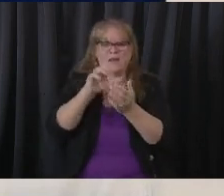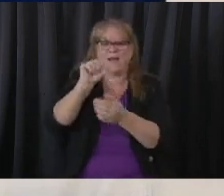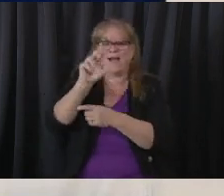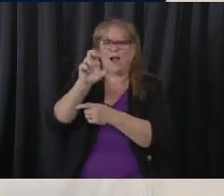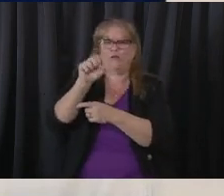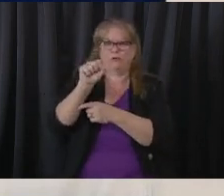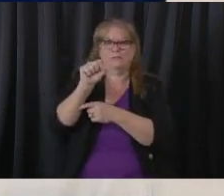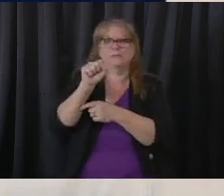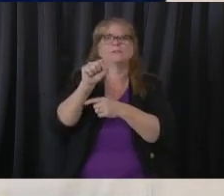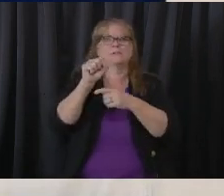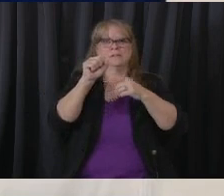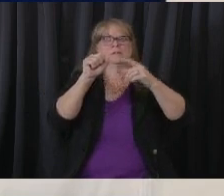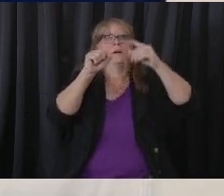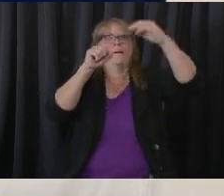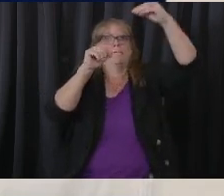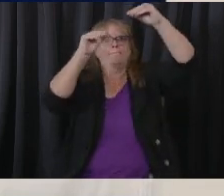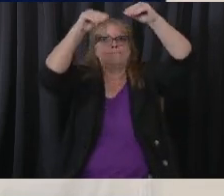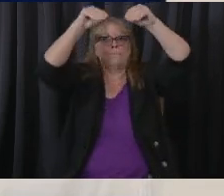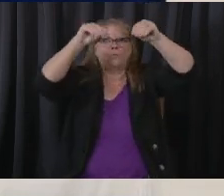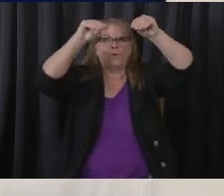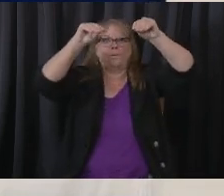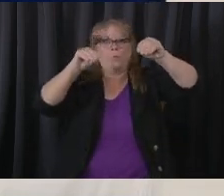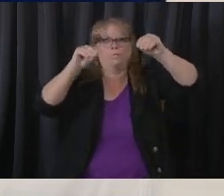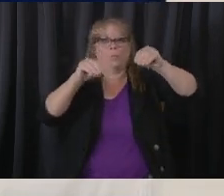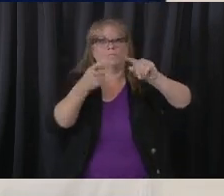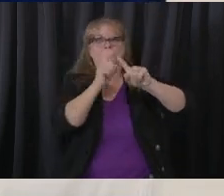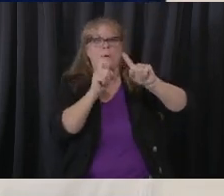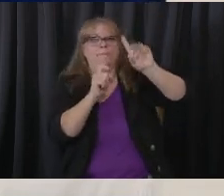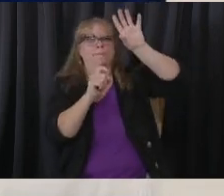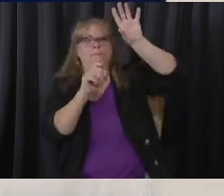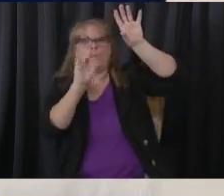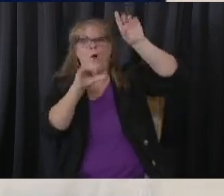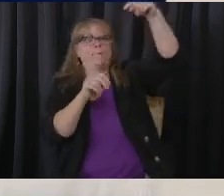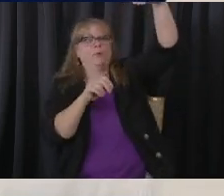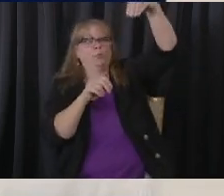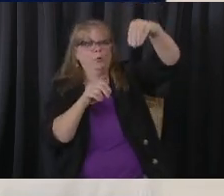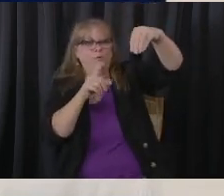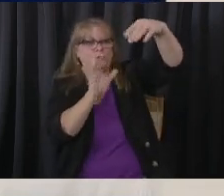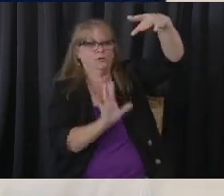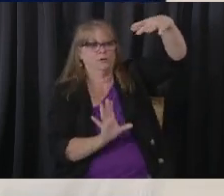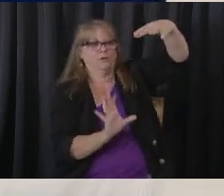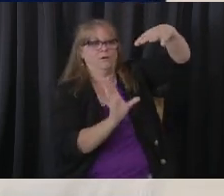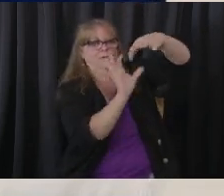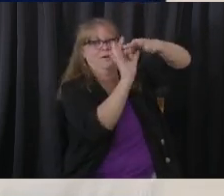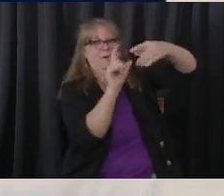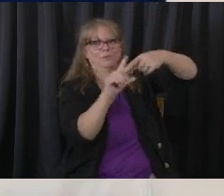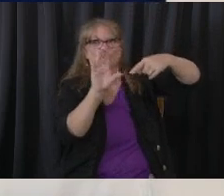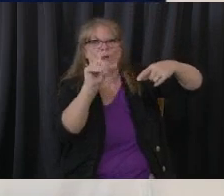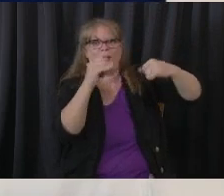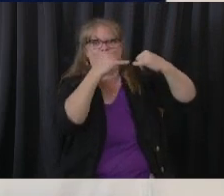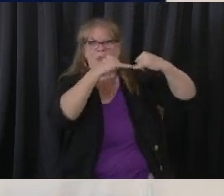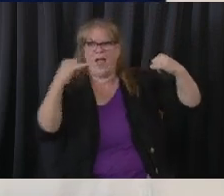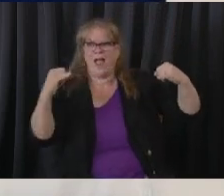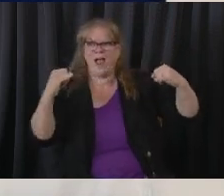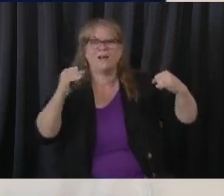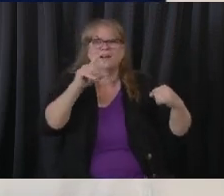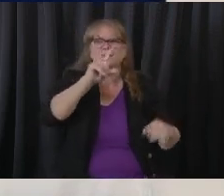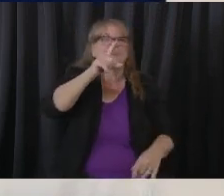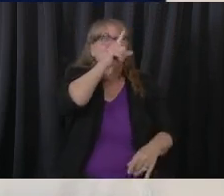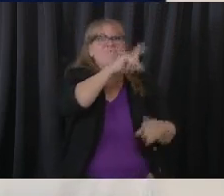and spread into Colorado. The bulk of that fire is in Wyoming, 14% contained at this point. We are seeing the negative air